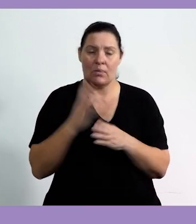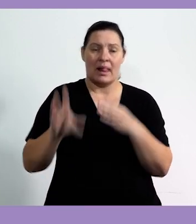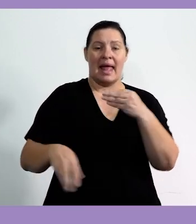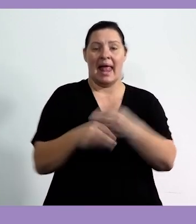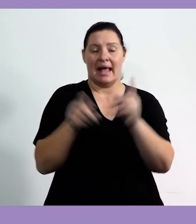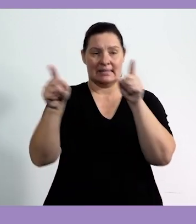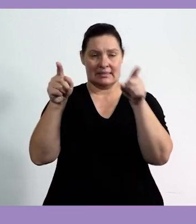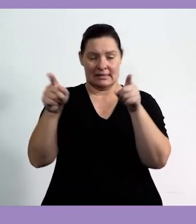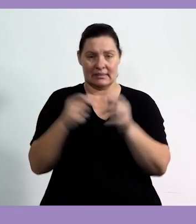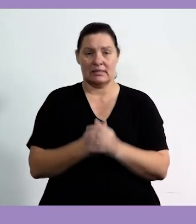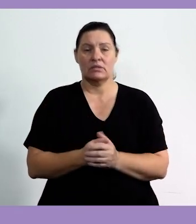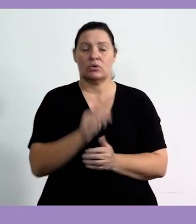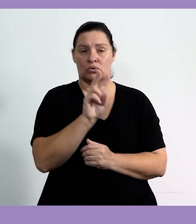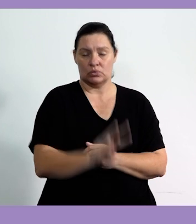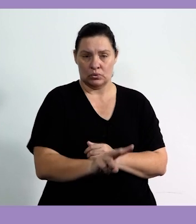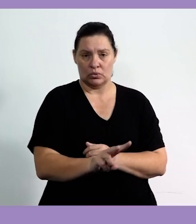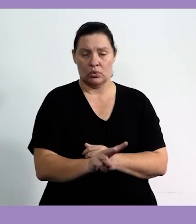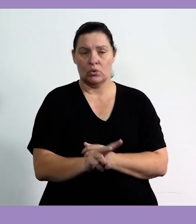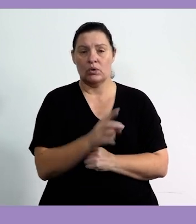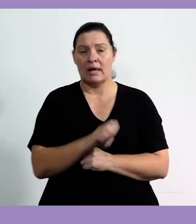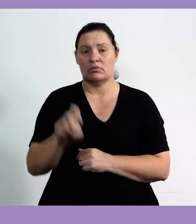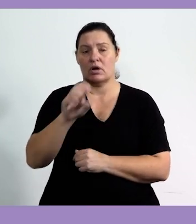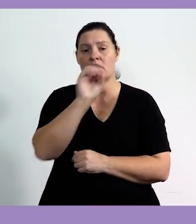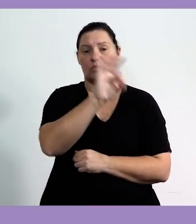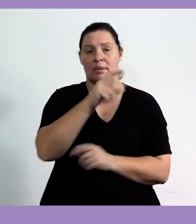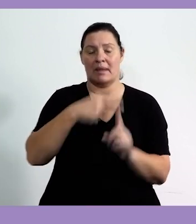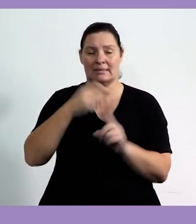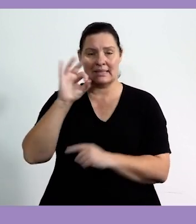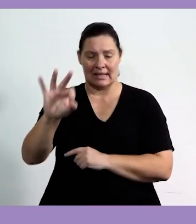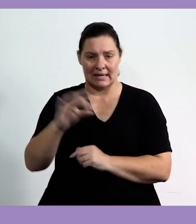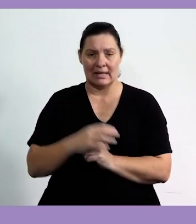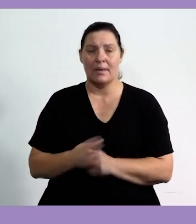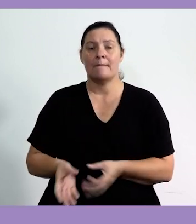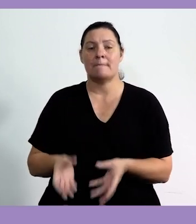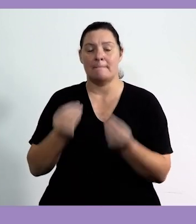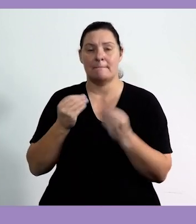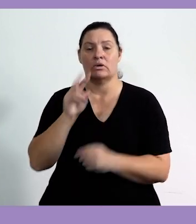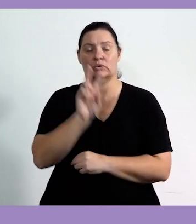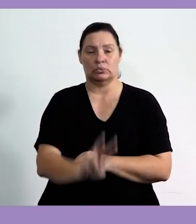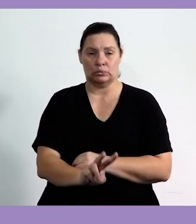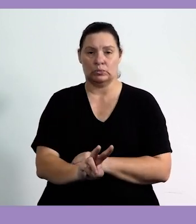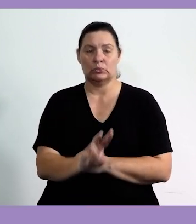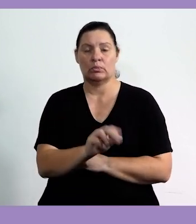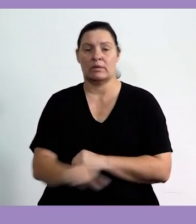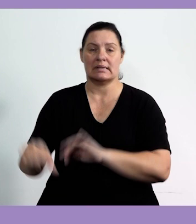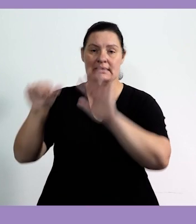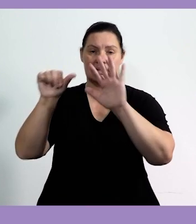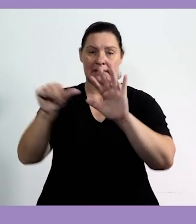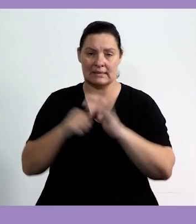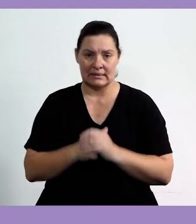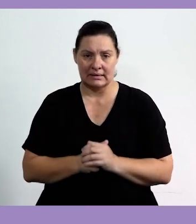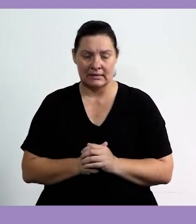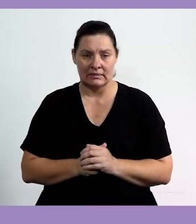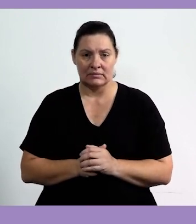to add the exponents. That is 2 to the exponent 3 plus 3, and that gives us 2 to the